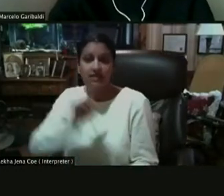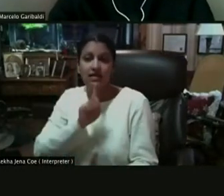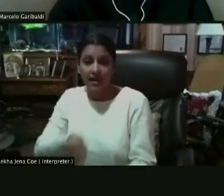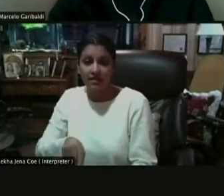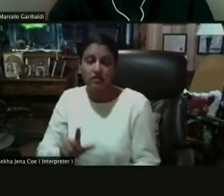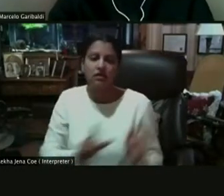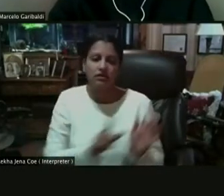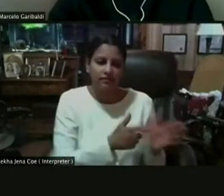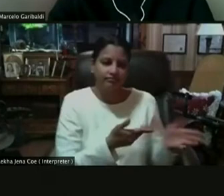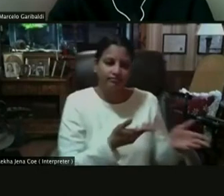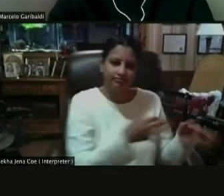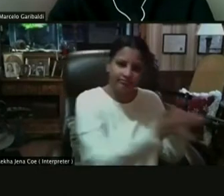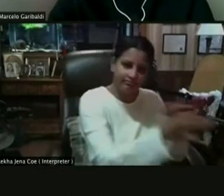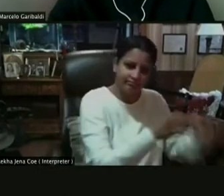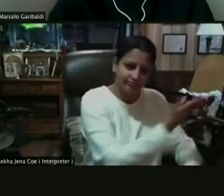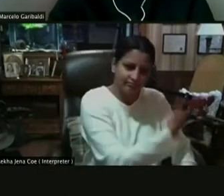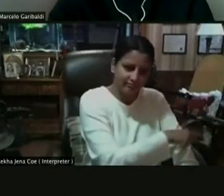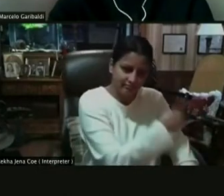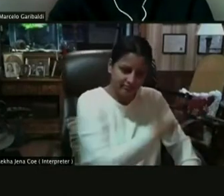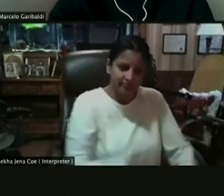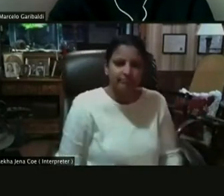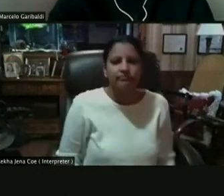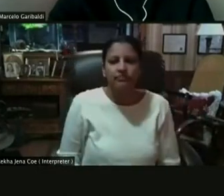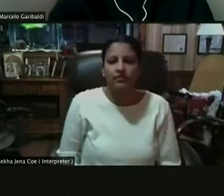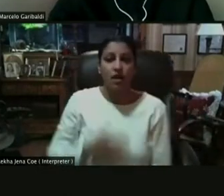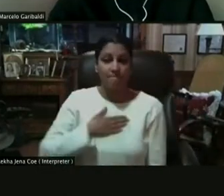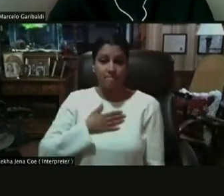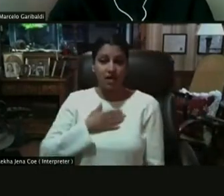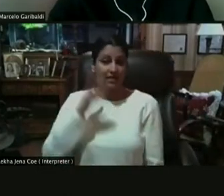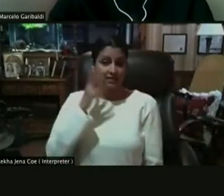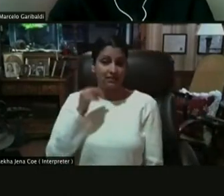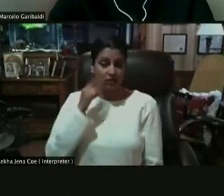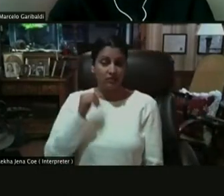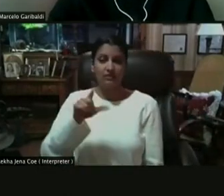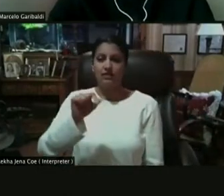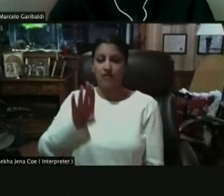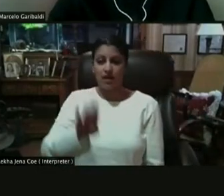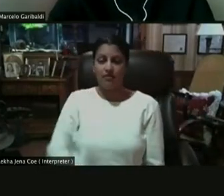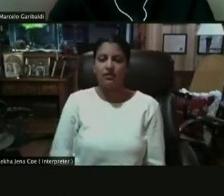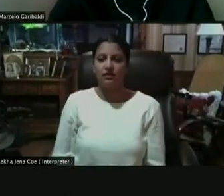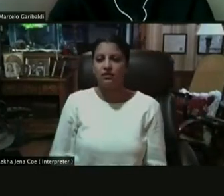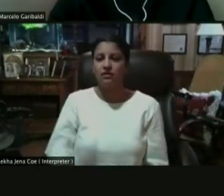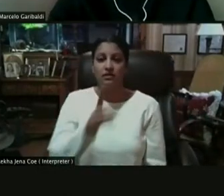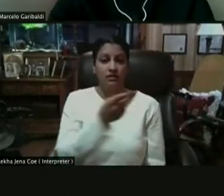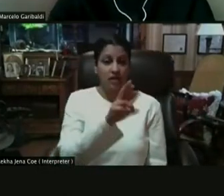And my experience was all in the laboratory. So I think Dr. Chung and Maisal answered that very well.